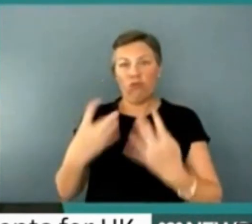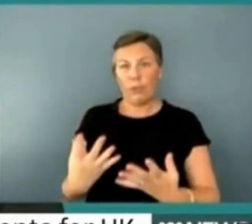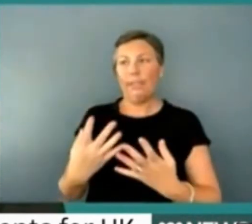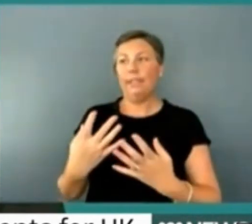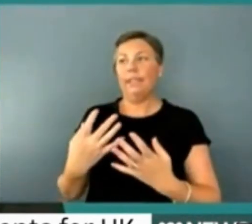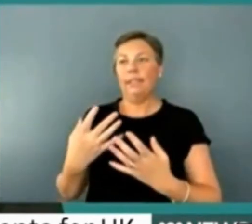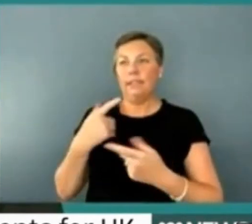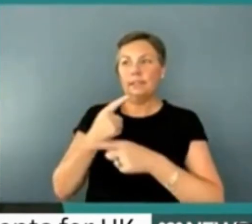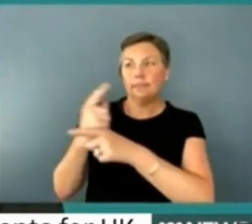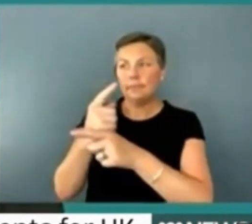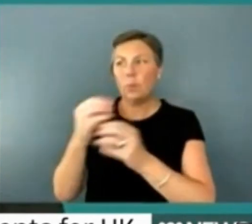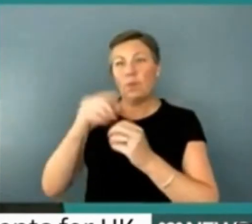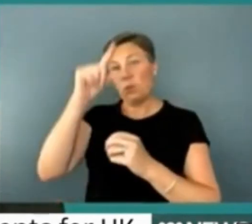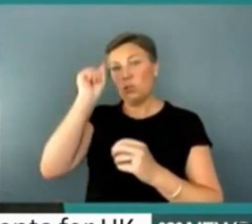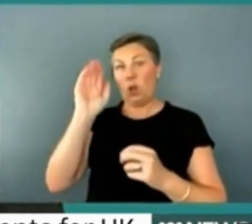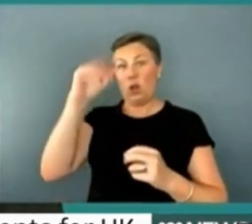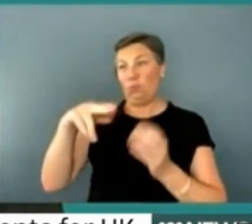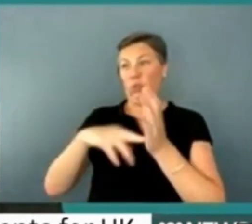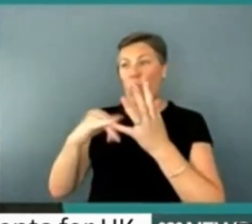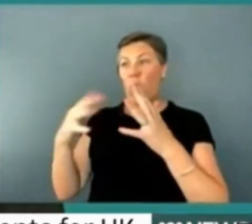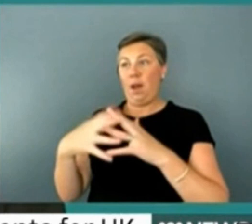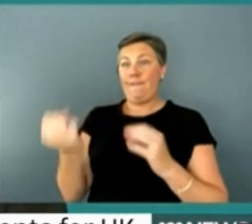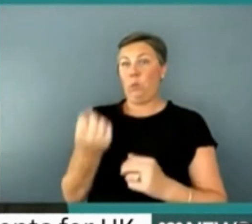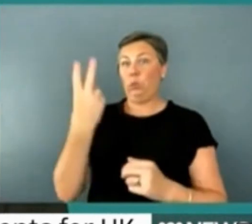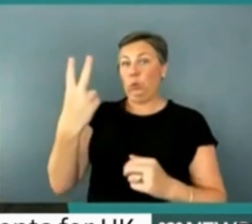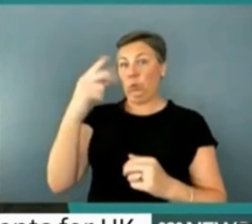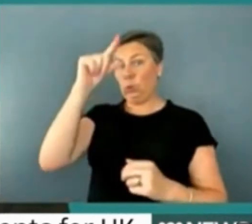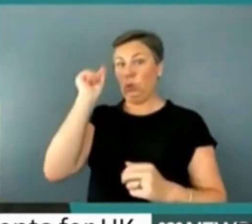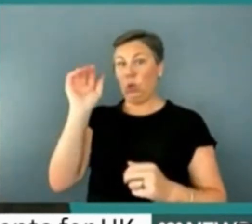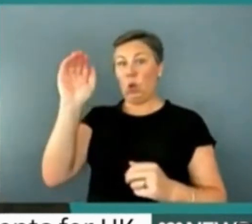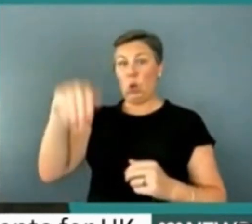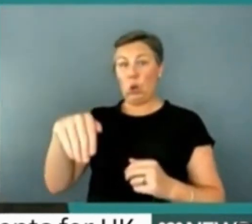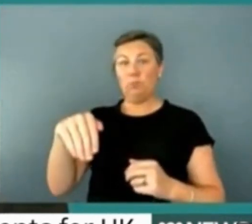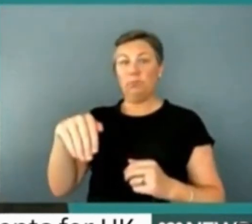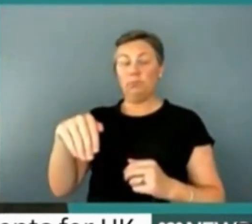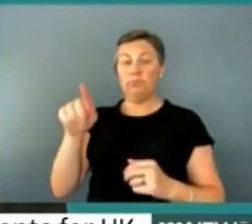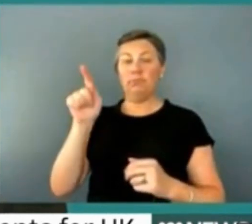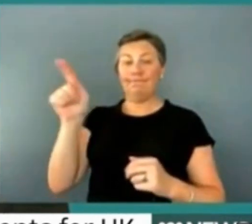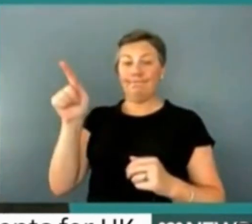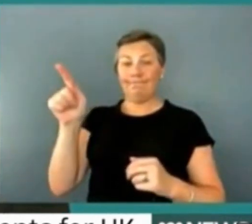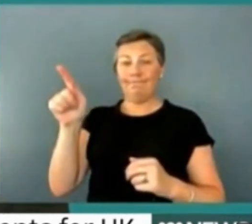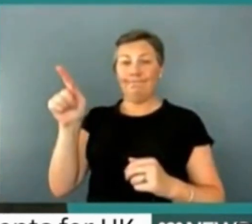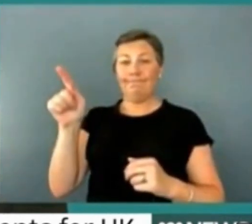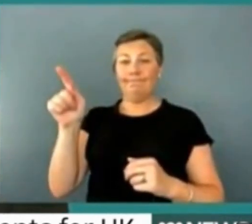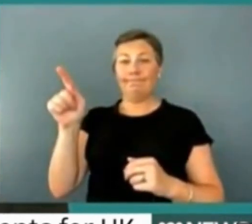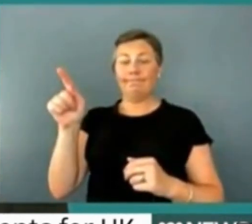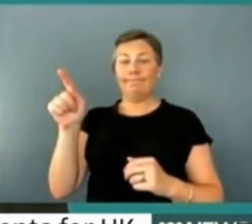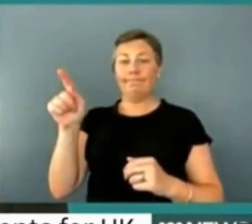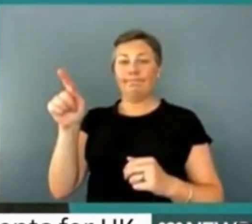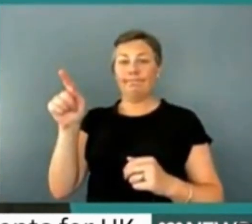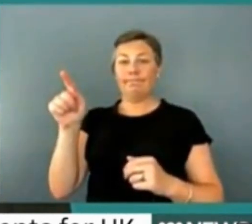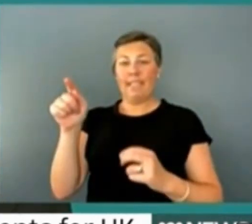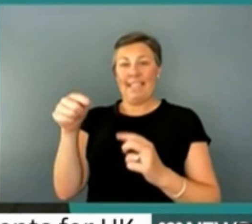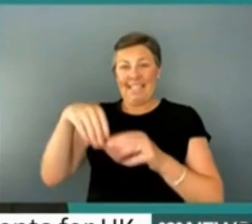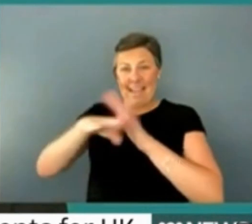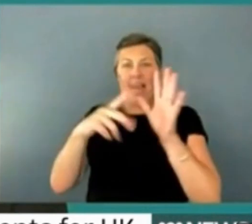in that New South Wales outbreak, the Avalon outbreak, and there's been not a single case